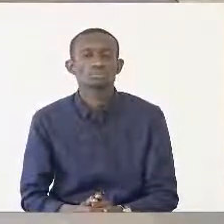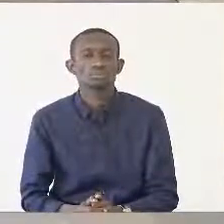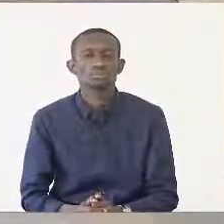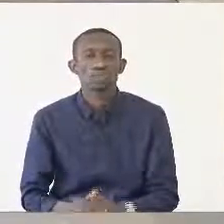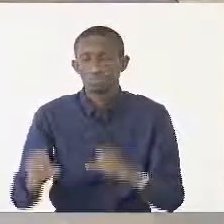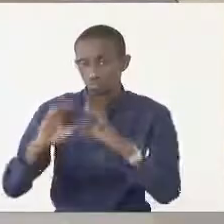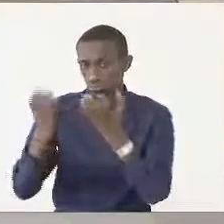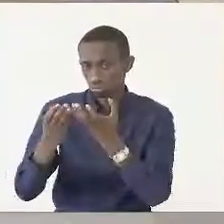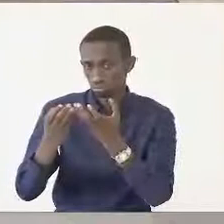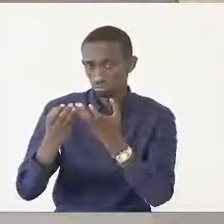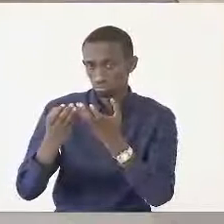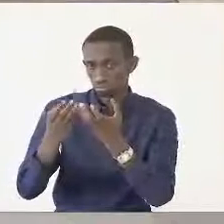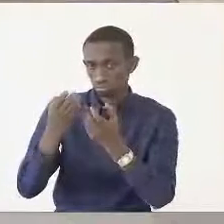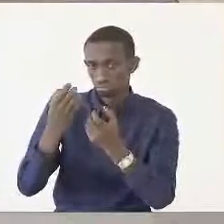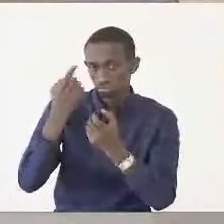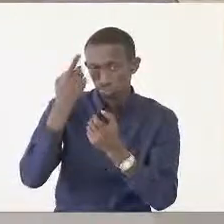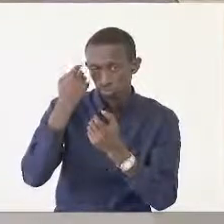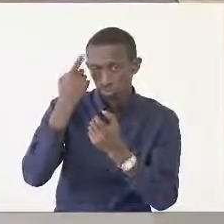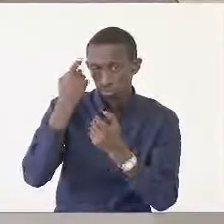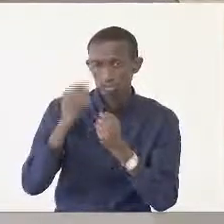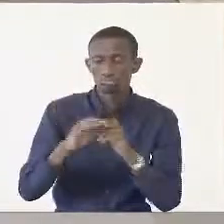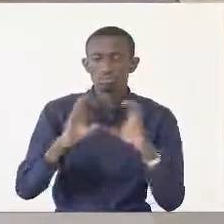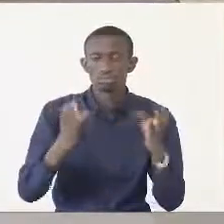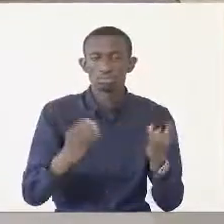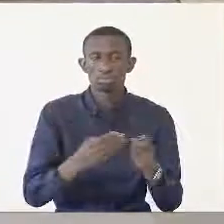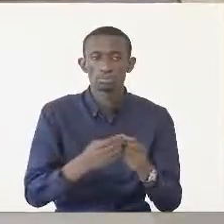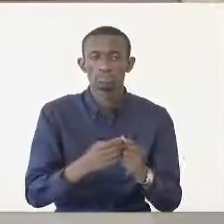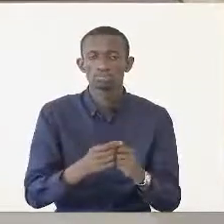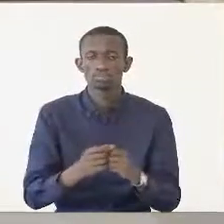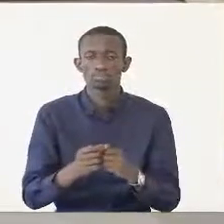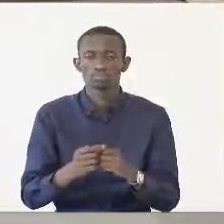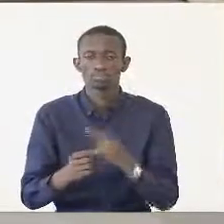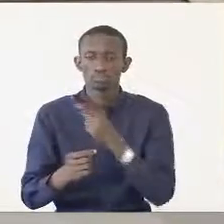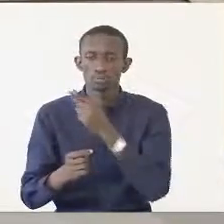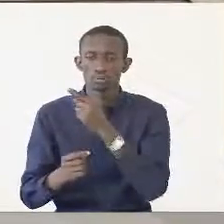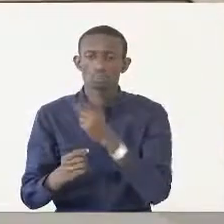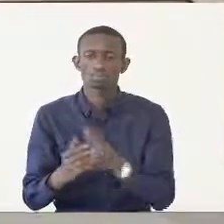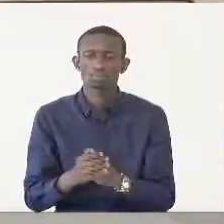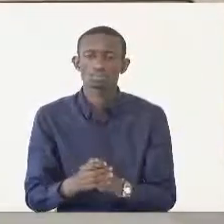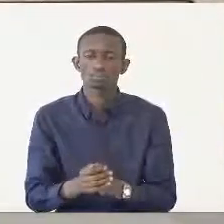black. Here it is V of that one is equal to 2 cosine